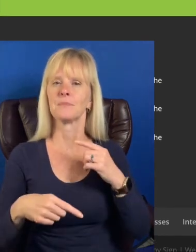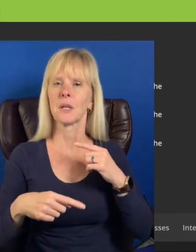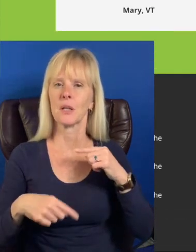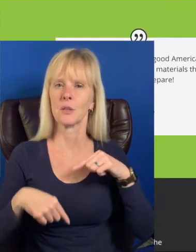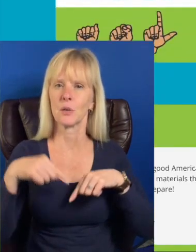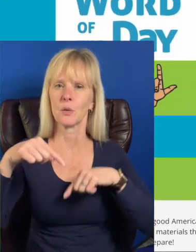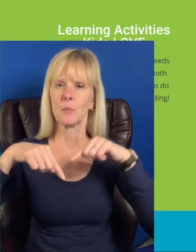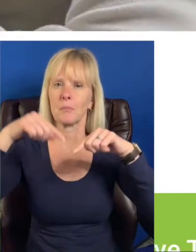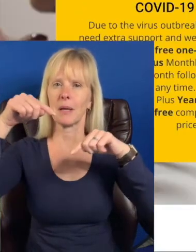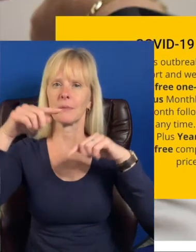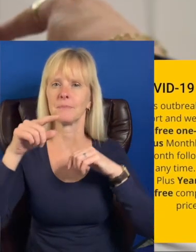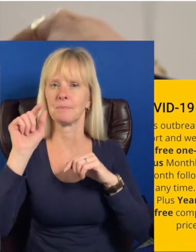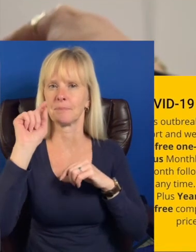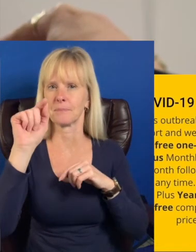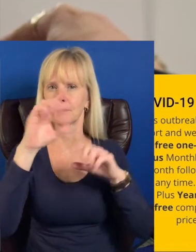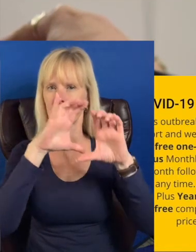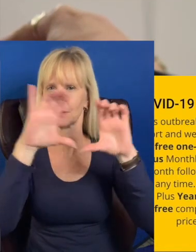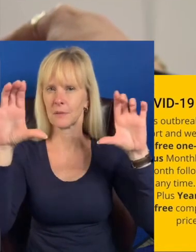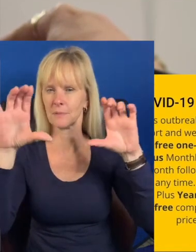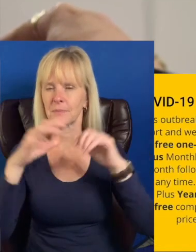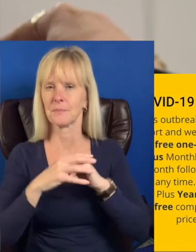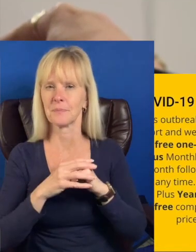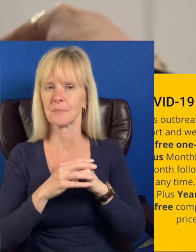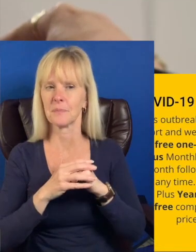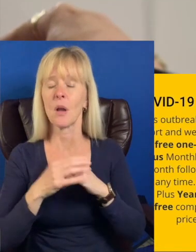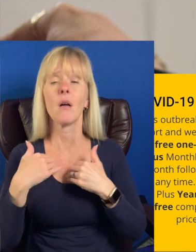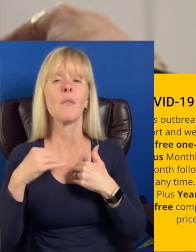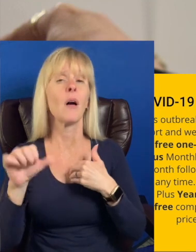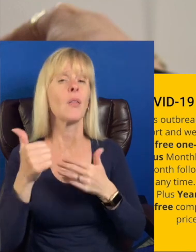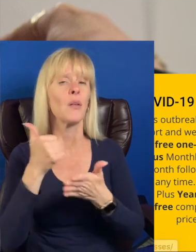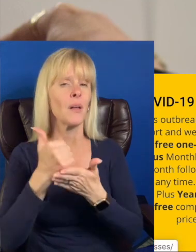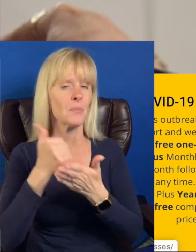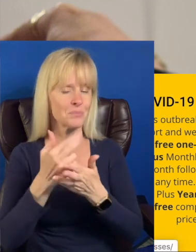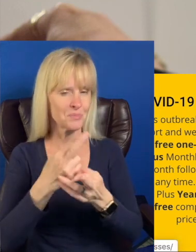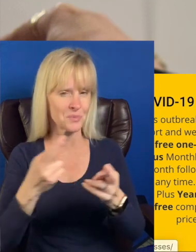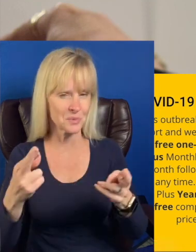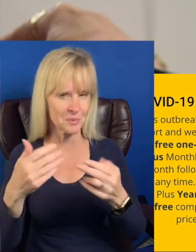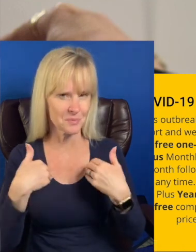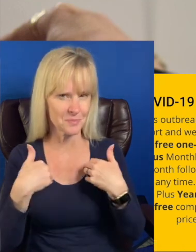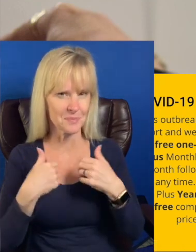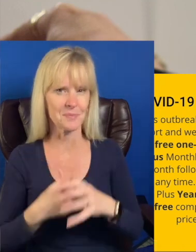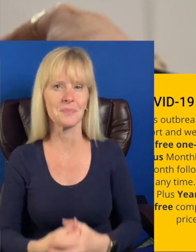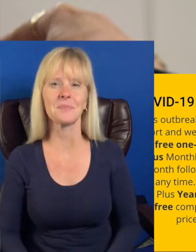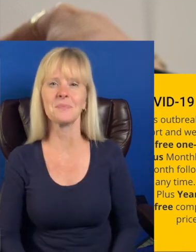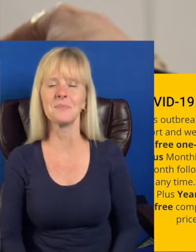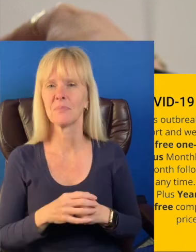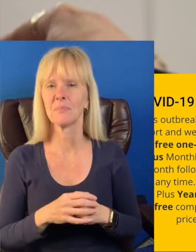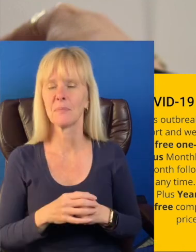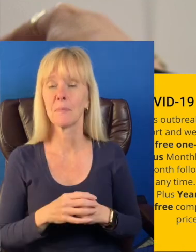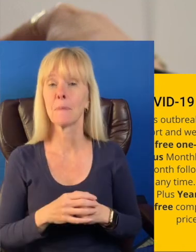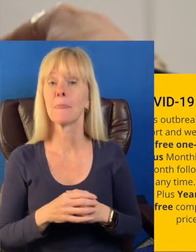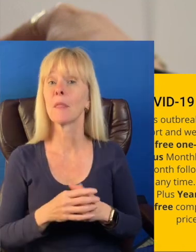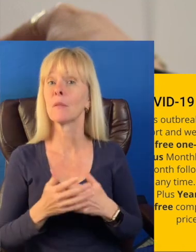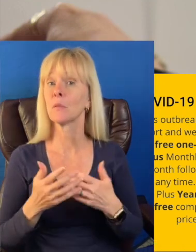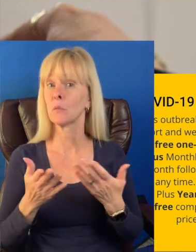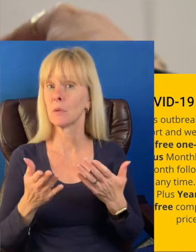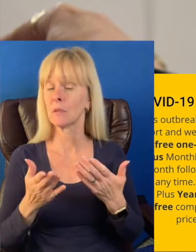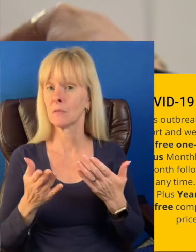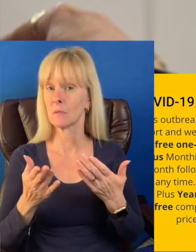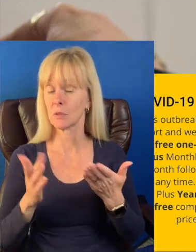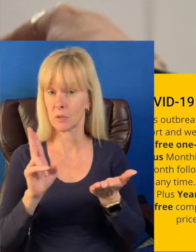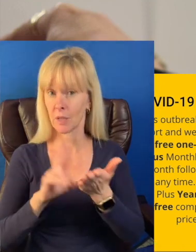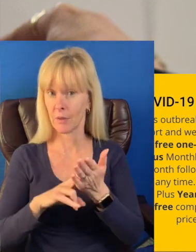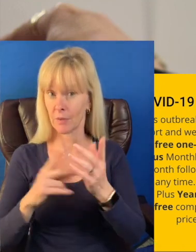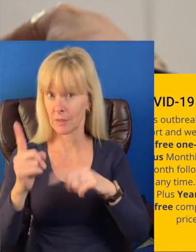Let's go back all the way to the top because up here we have some other helpful resources for you. So when you sign up